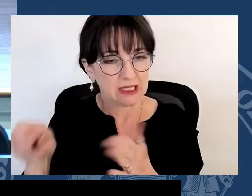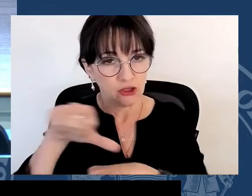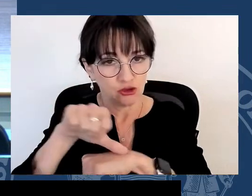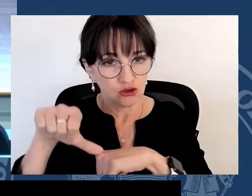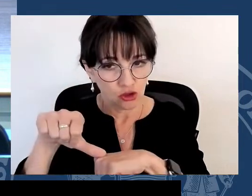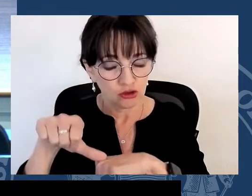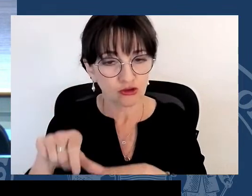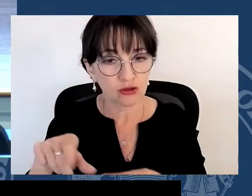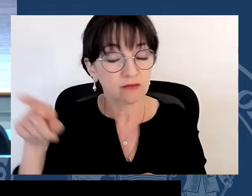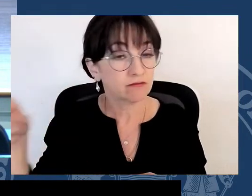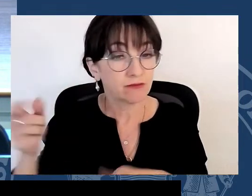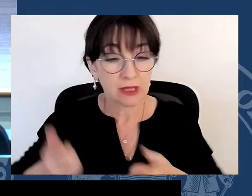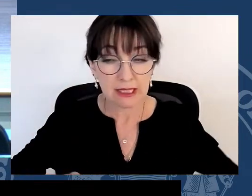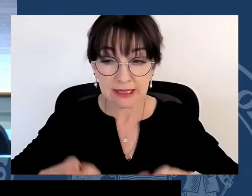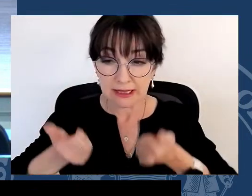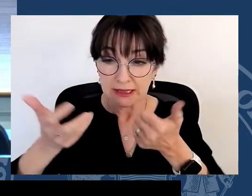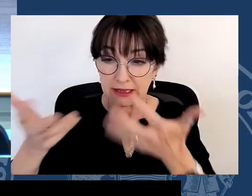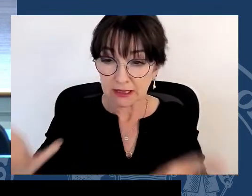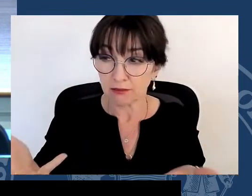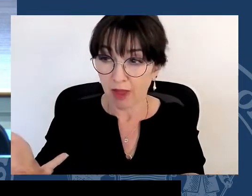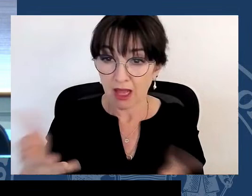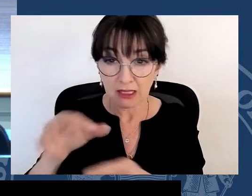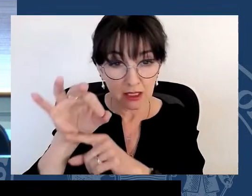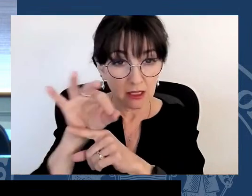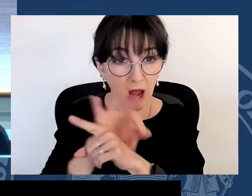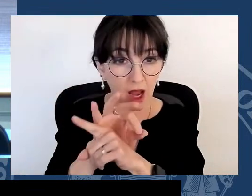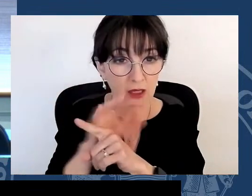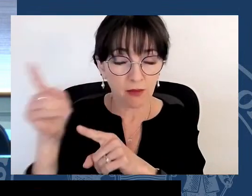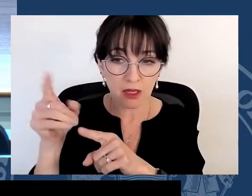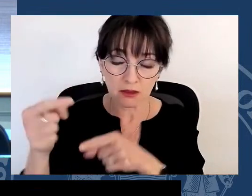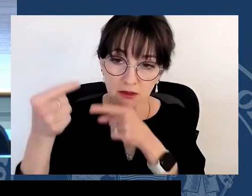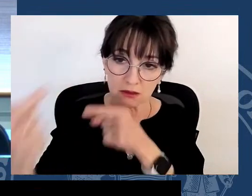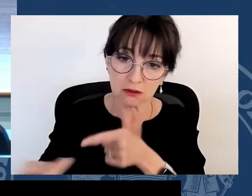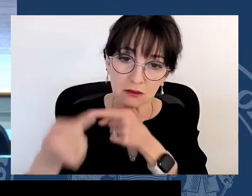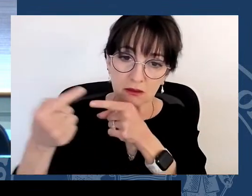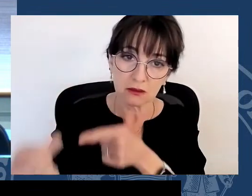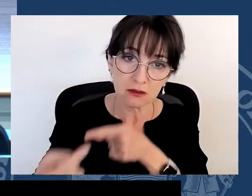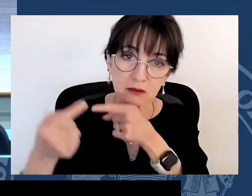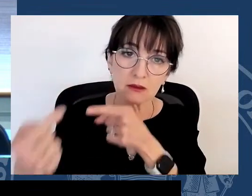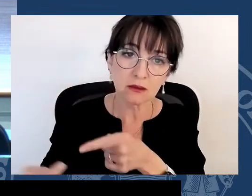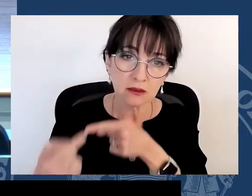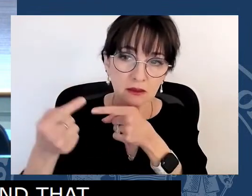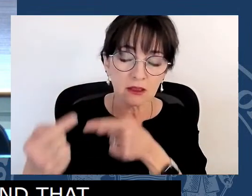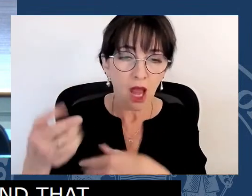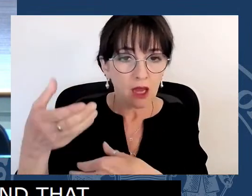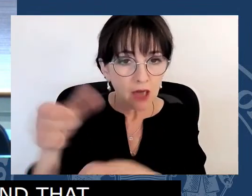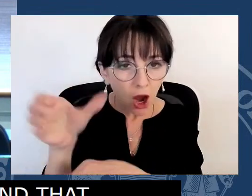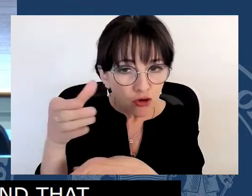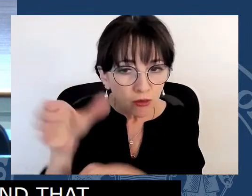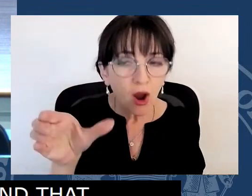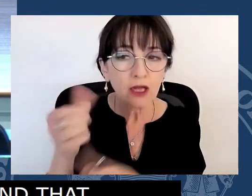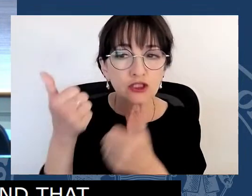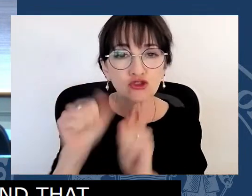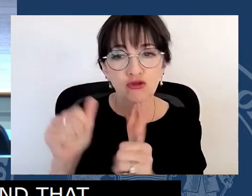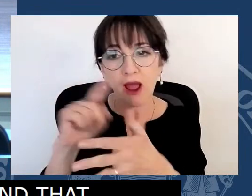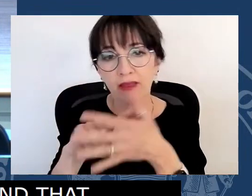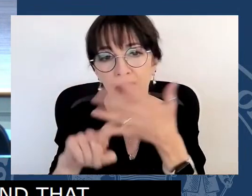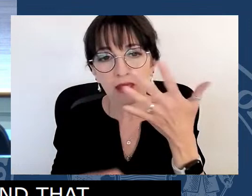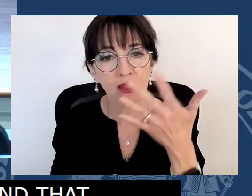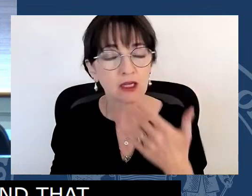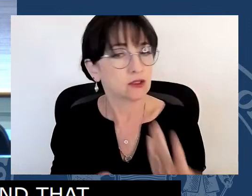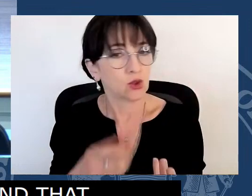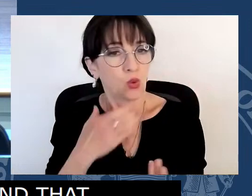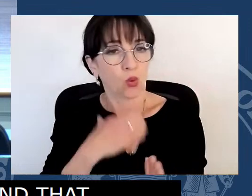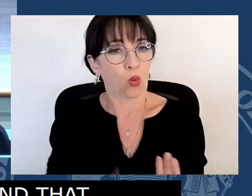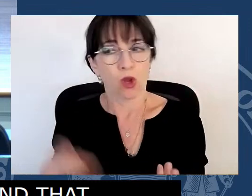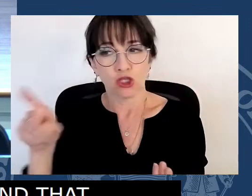spend over 9 months trying chiropractic, trying this, trying that. If they just sent him and had his operation, which